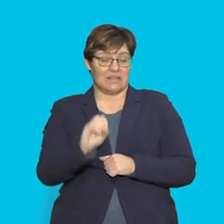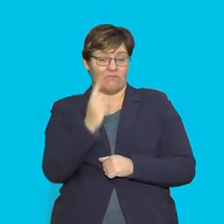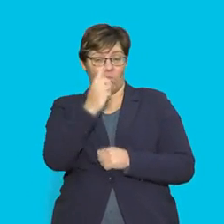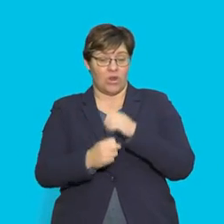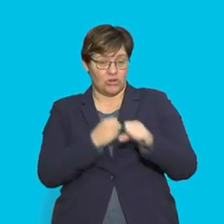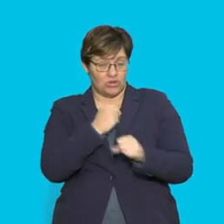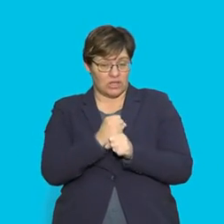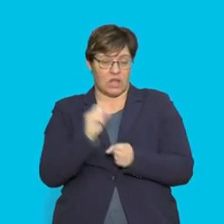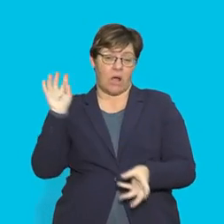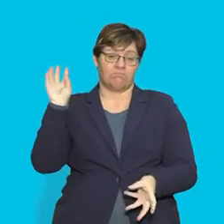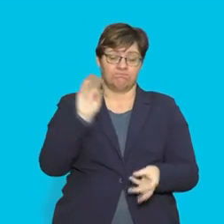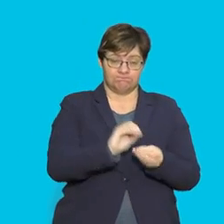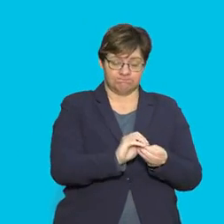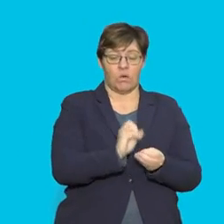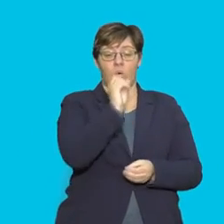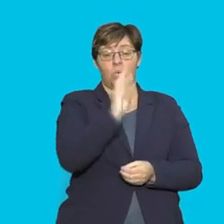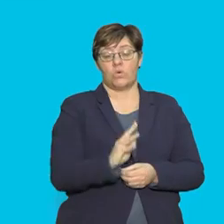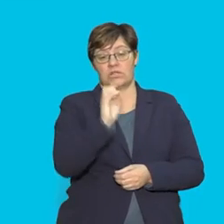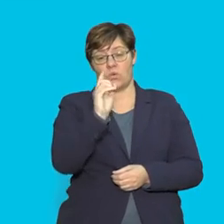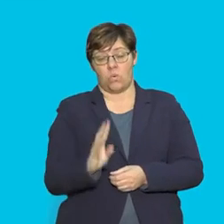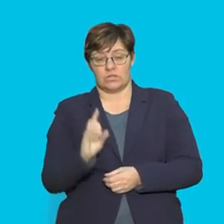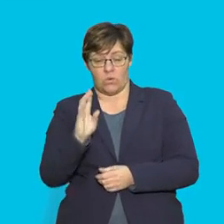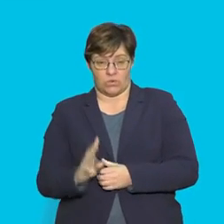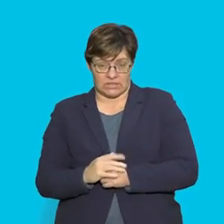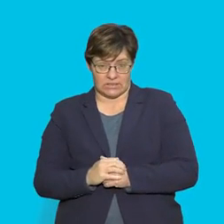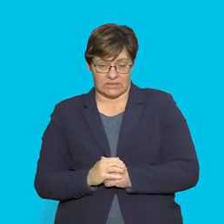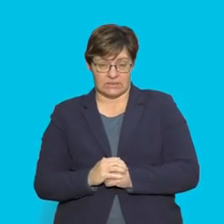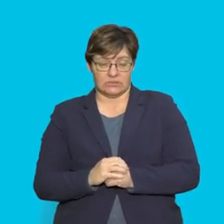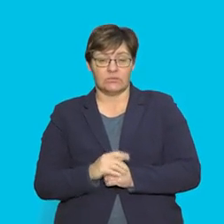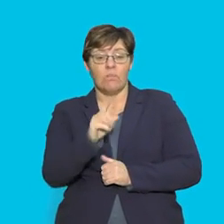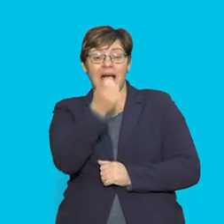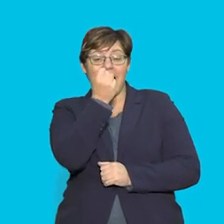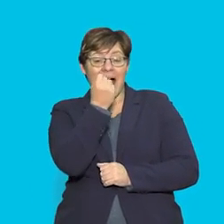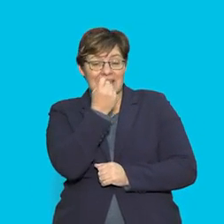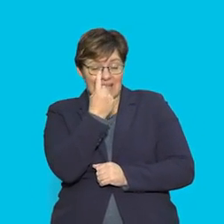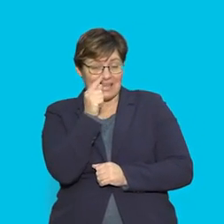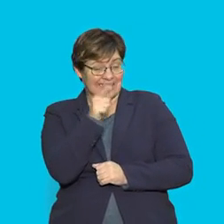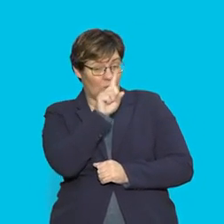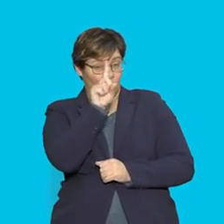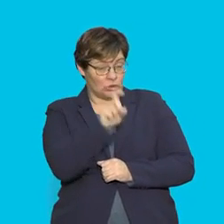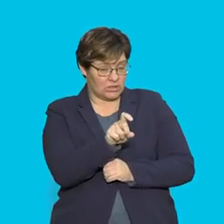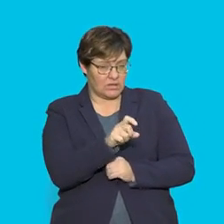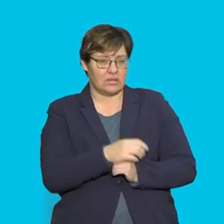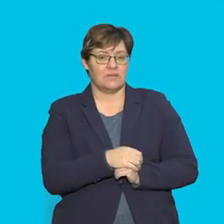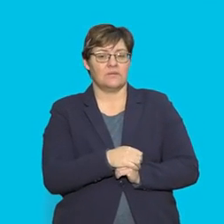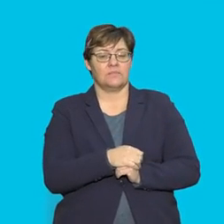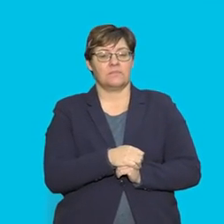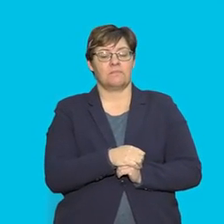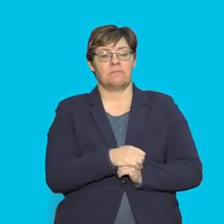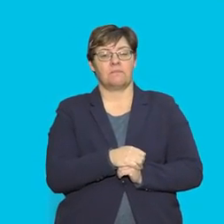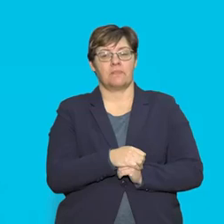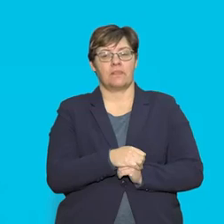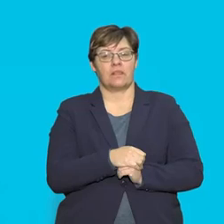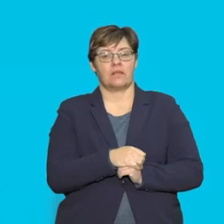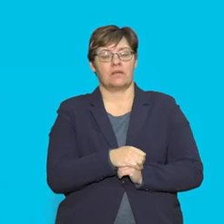at 8.8 per annum compounded quarterly. So what I want you also to understand about this question